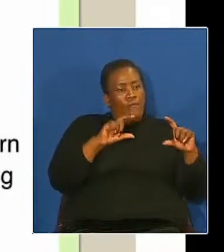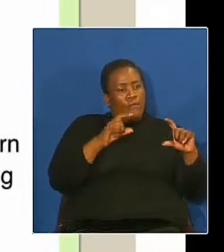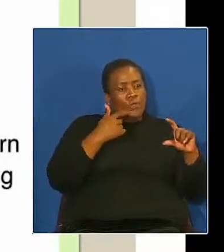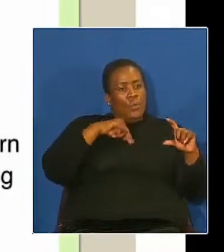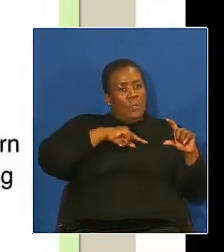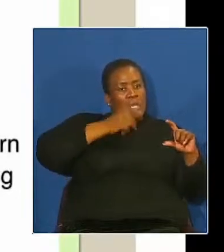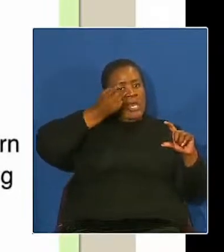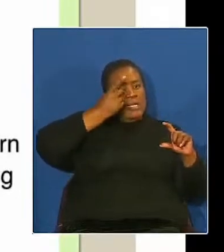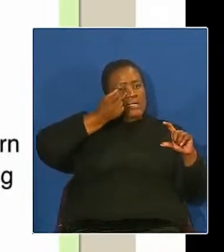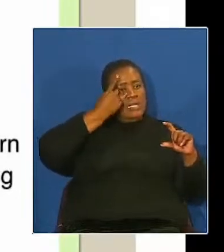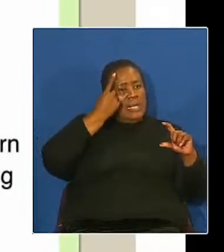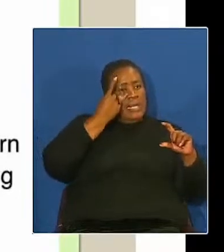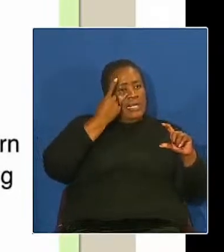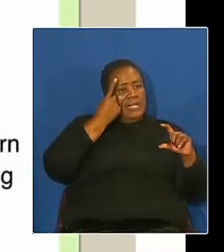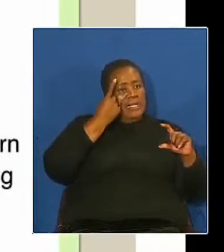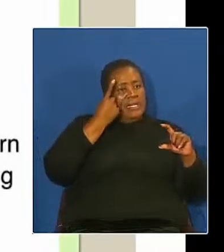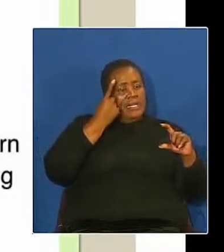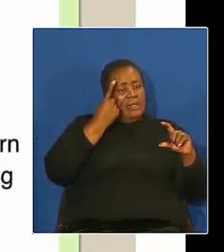can understand the